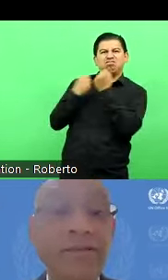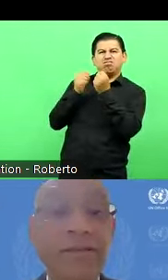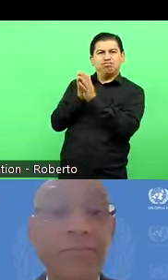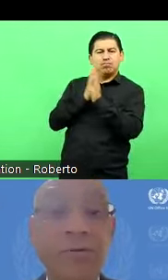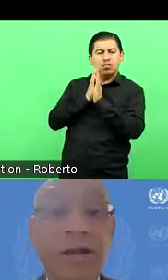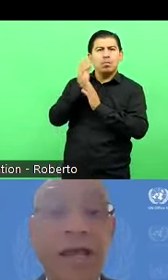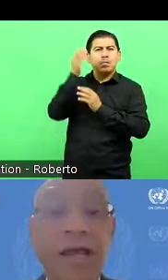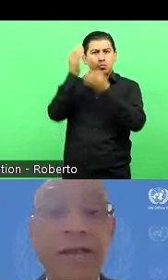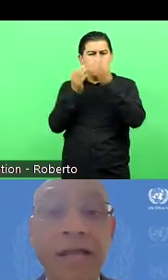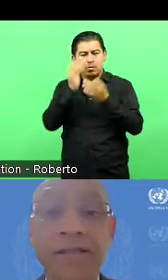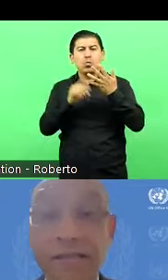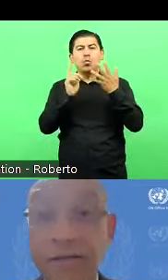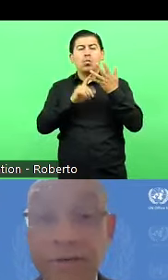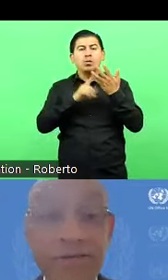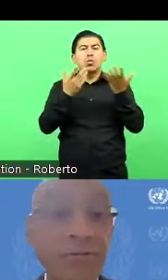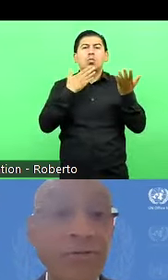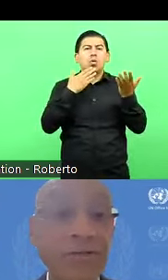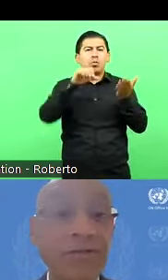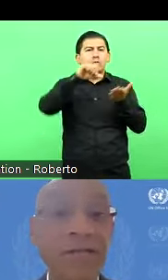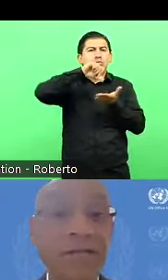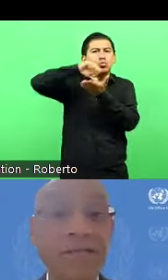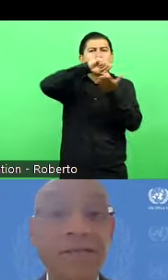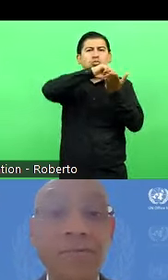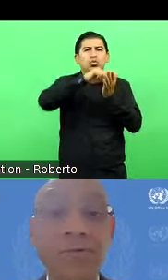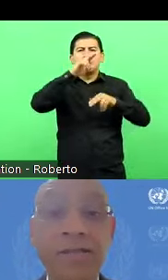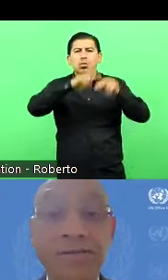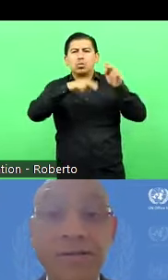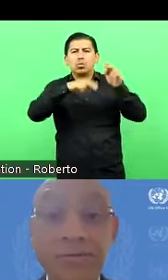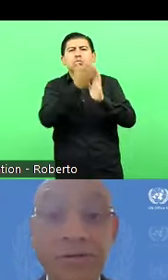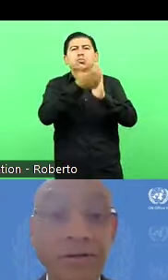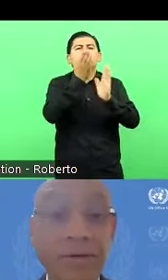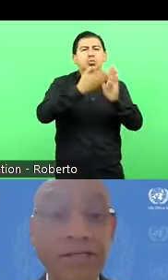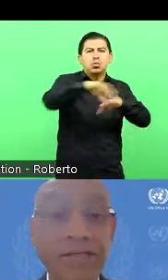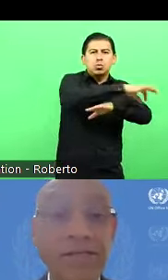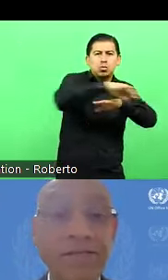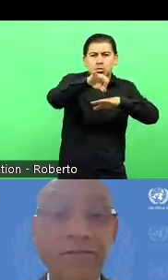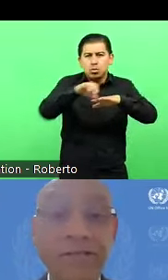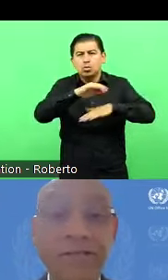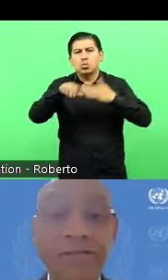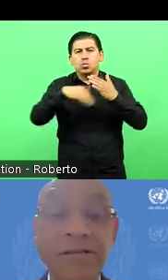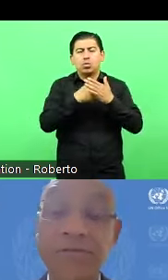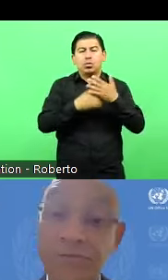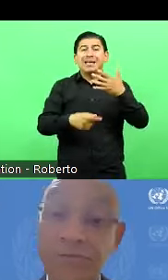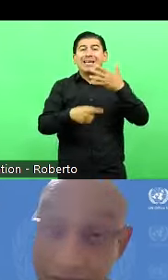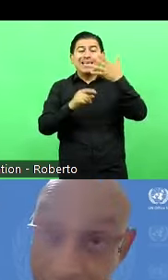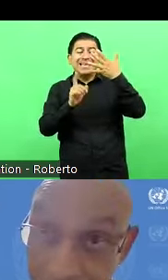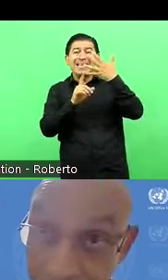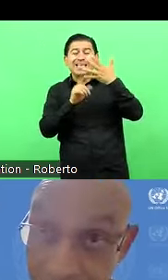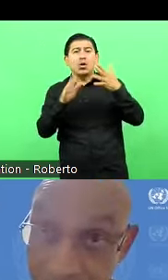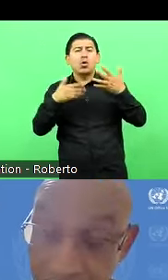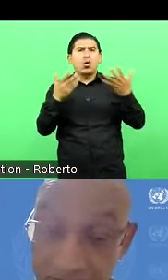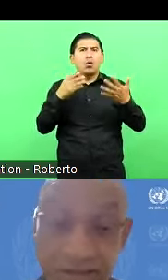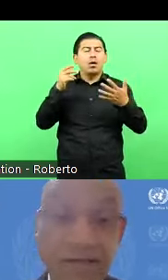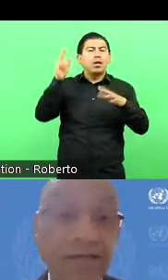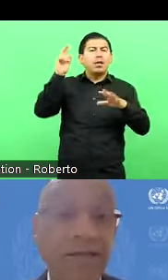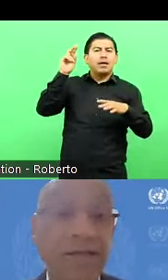Fifth is about nature-based solutions. Sixth is about institutional capacity. Seventh is the societal